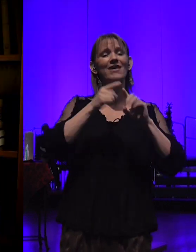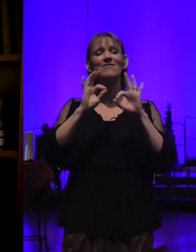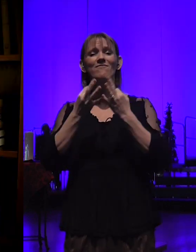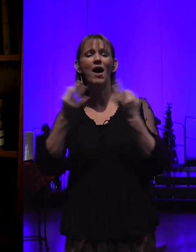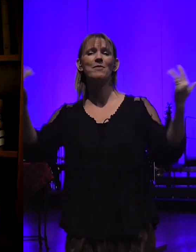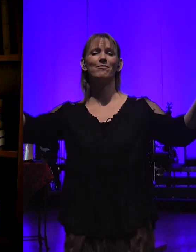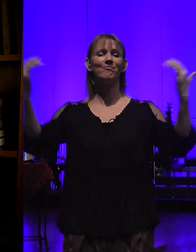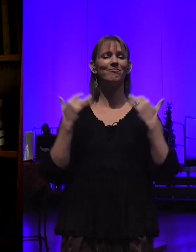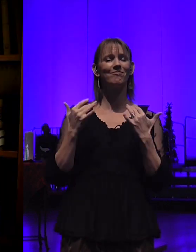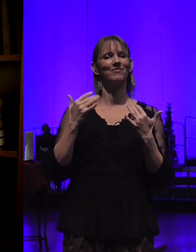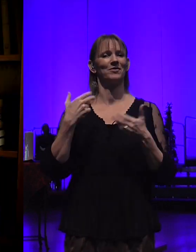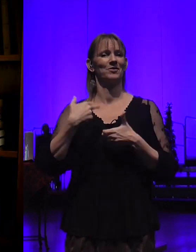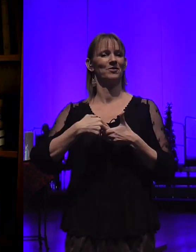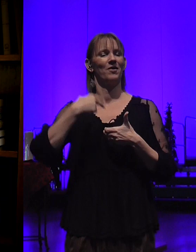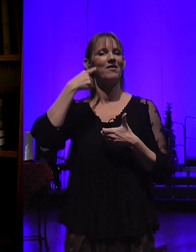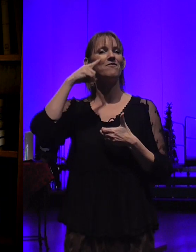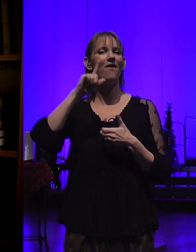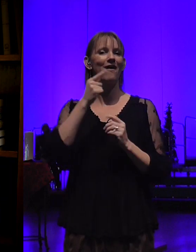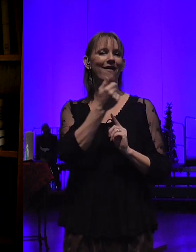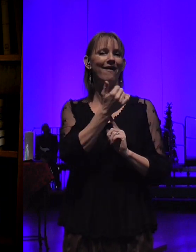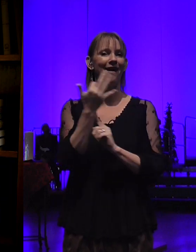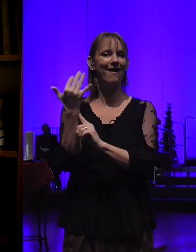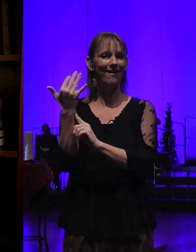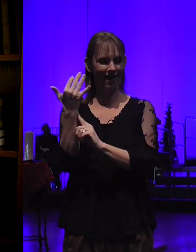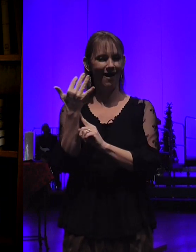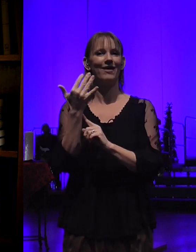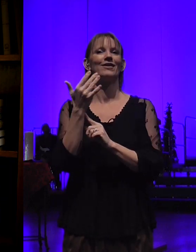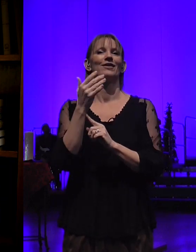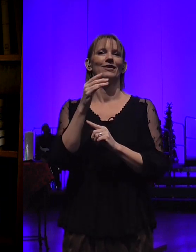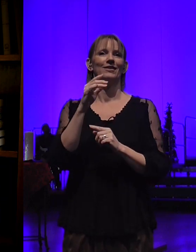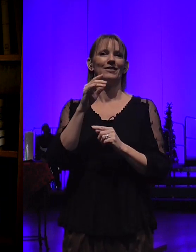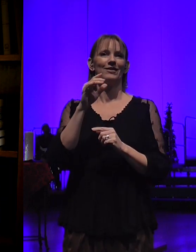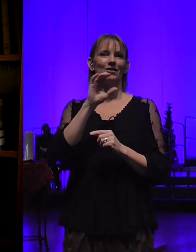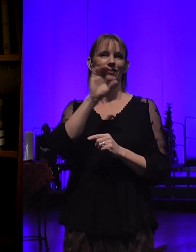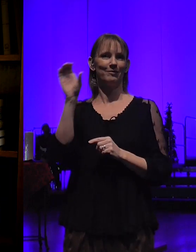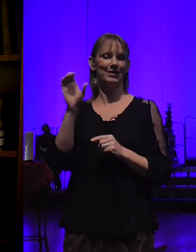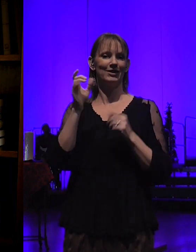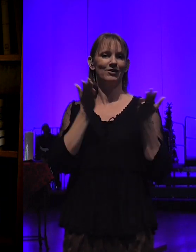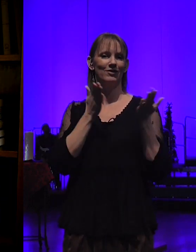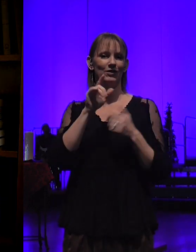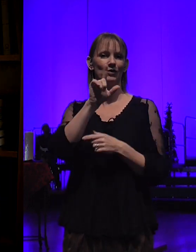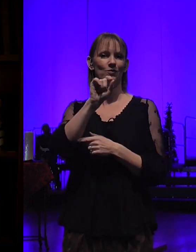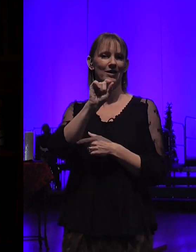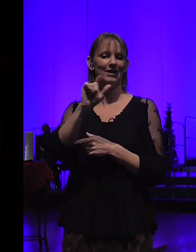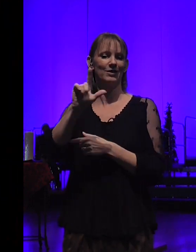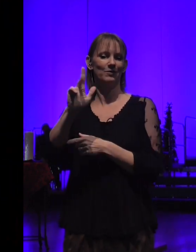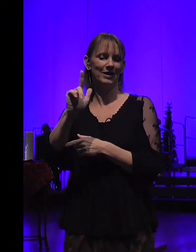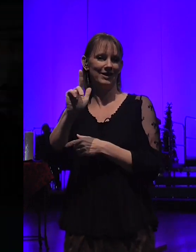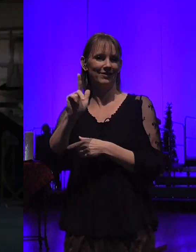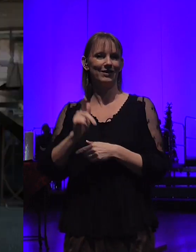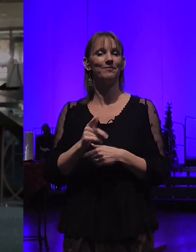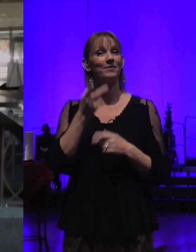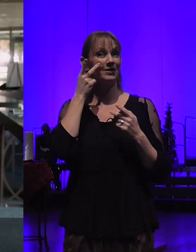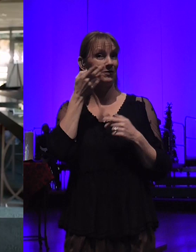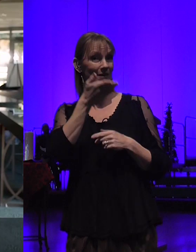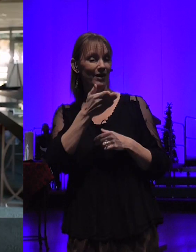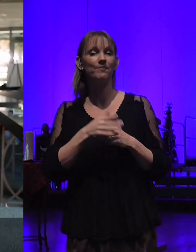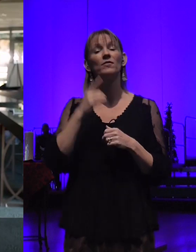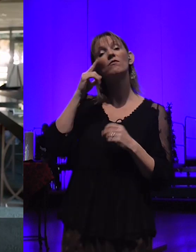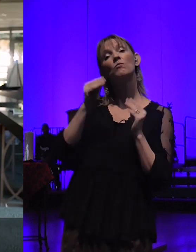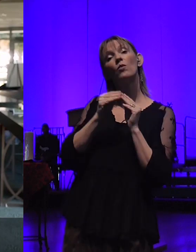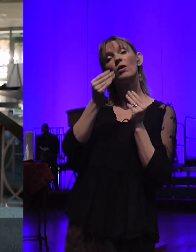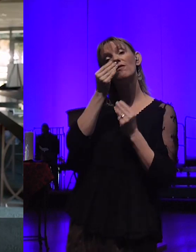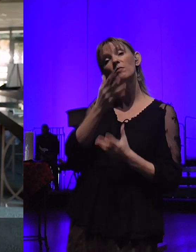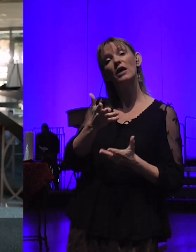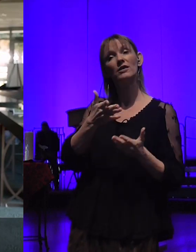family and join us for Candlelight 2023. We'll see you there. For more information